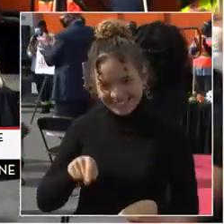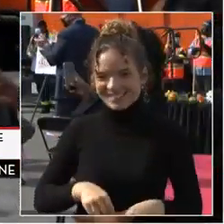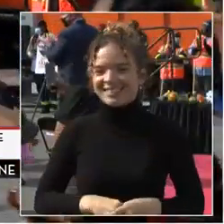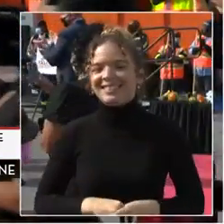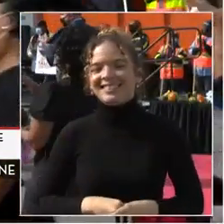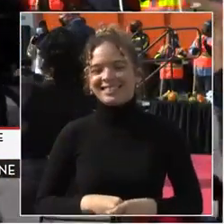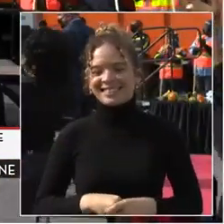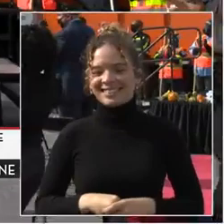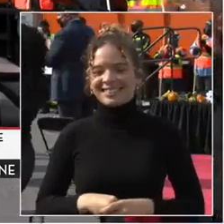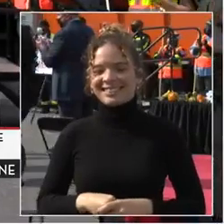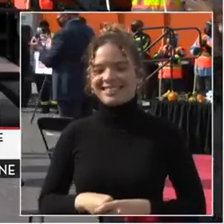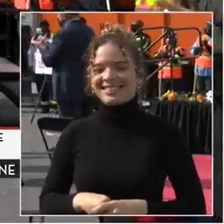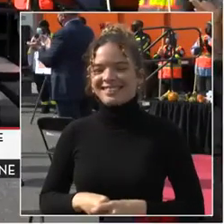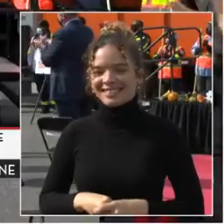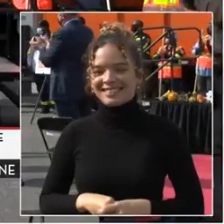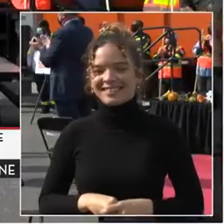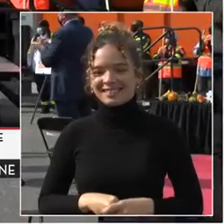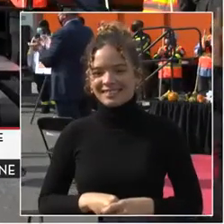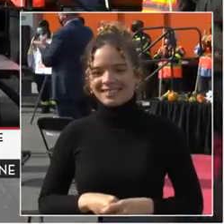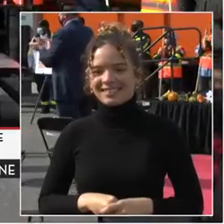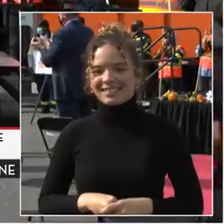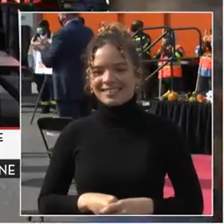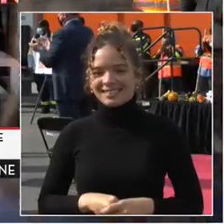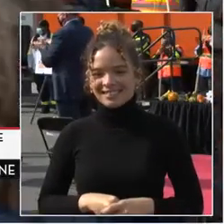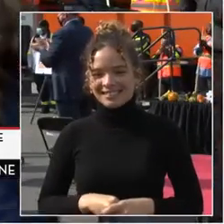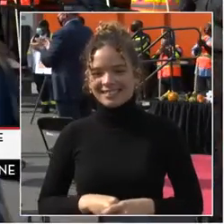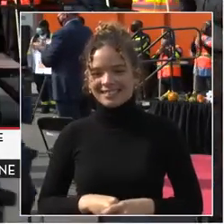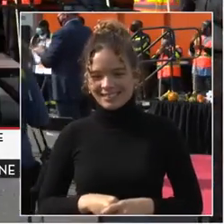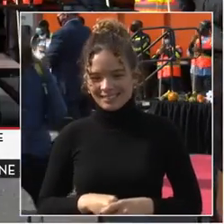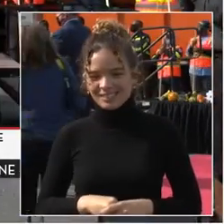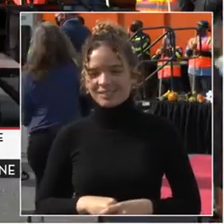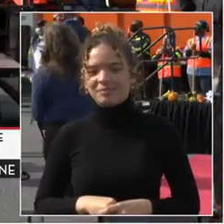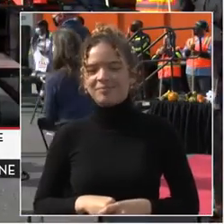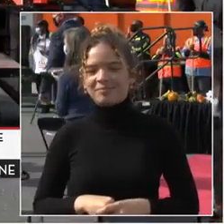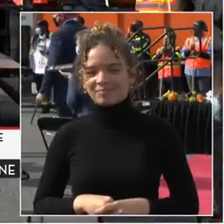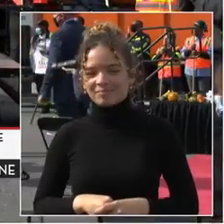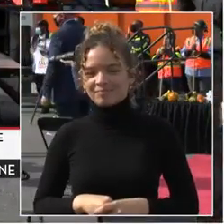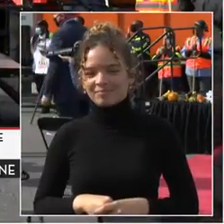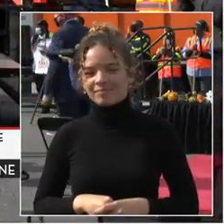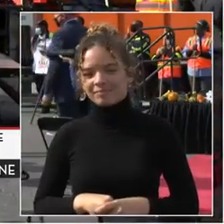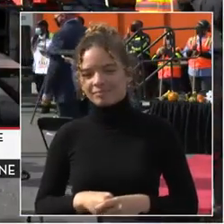So, Superintendent Grant, if you would join me up here,